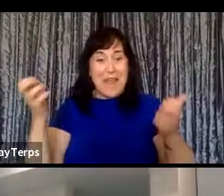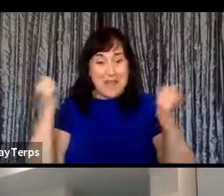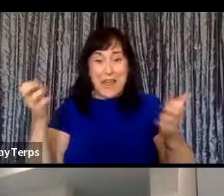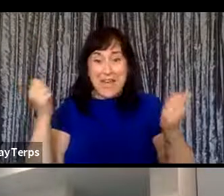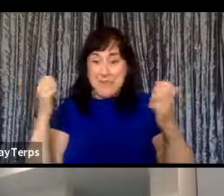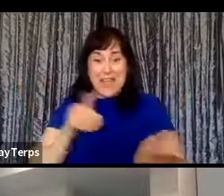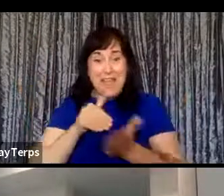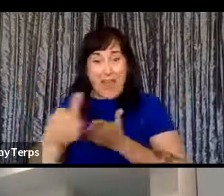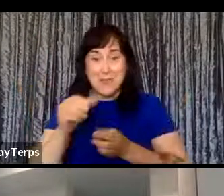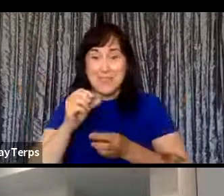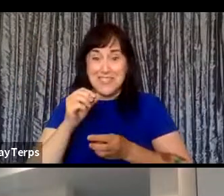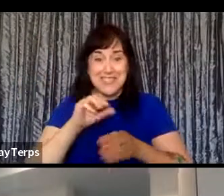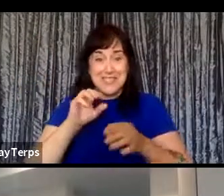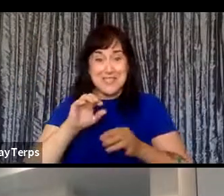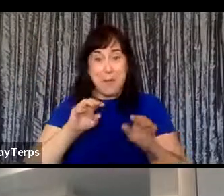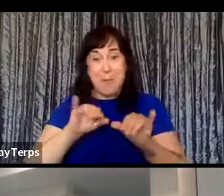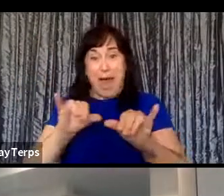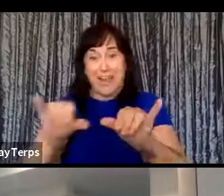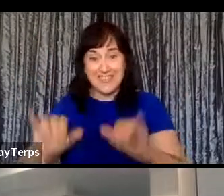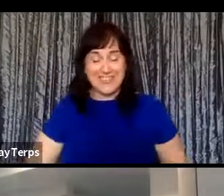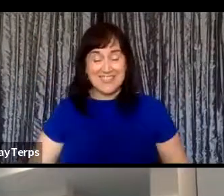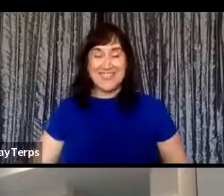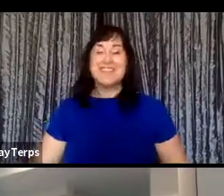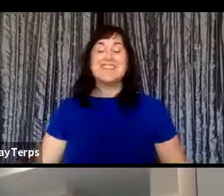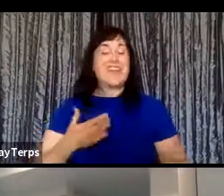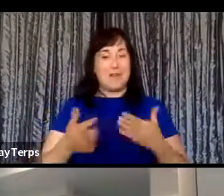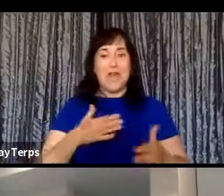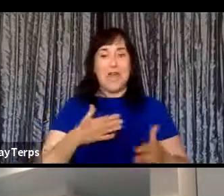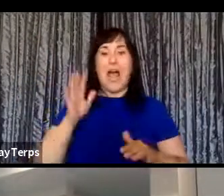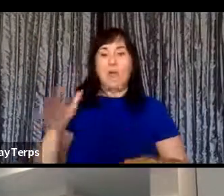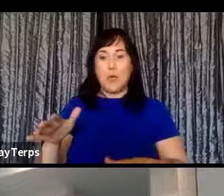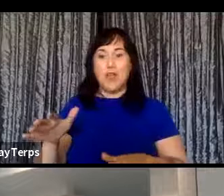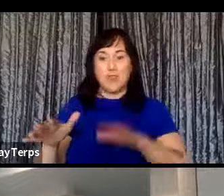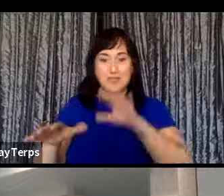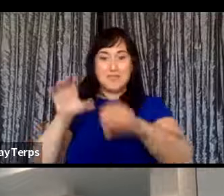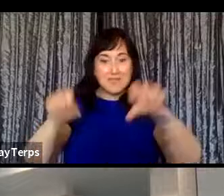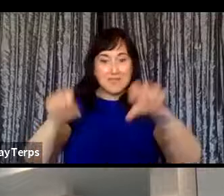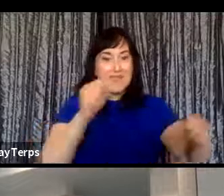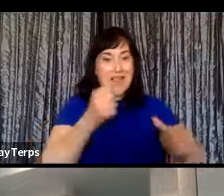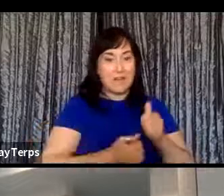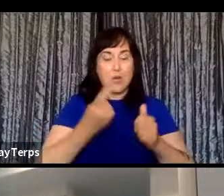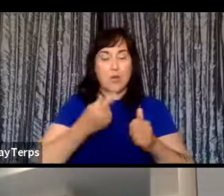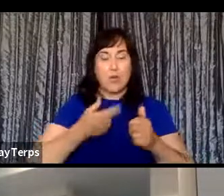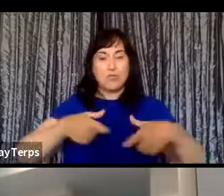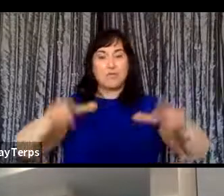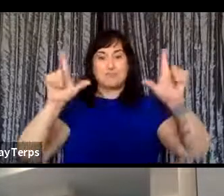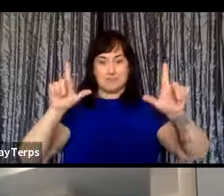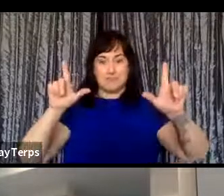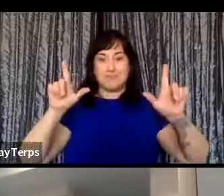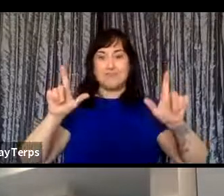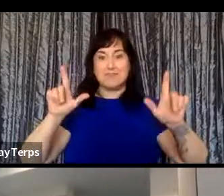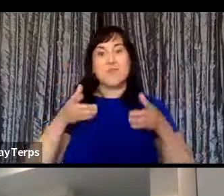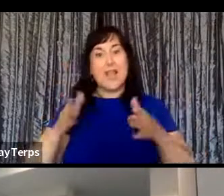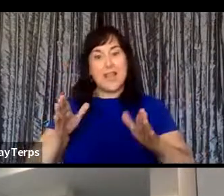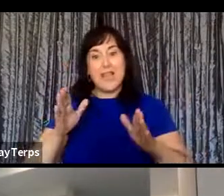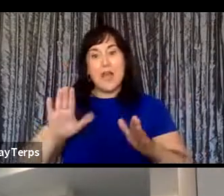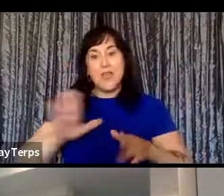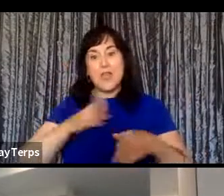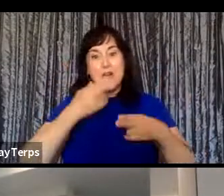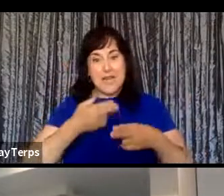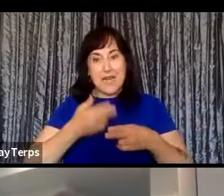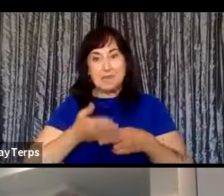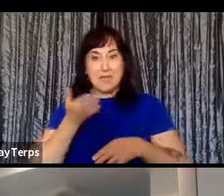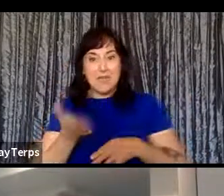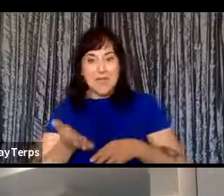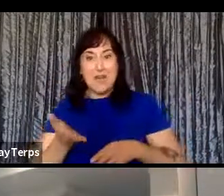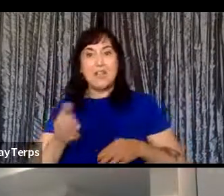Okay, but Danielle, thank you so much for sharing. I'm going to get everybody who's got their cameras up just to allow their names to be there so that